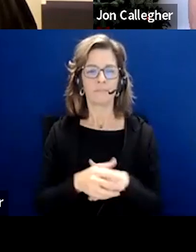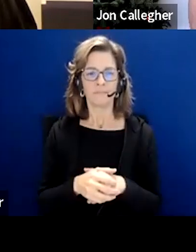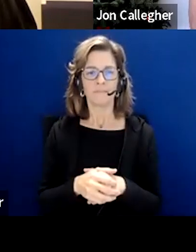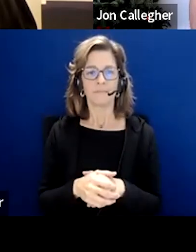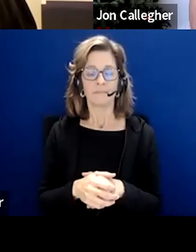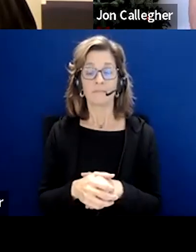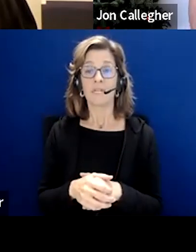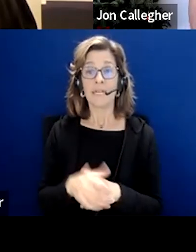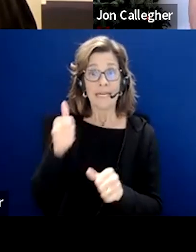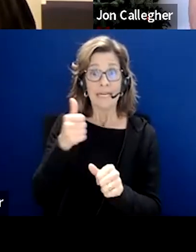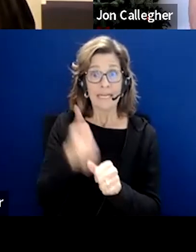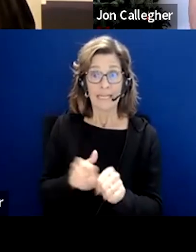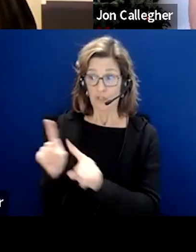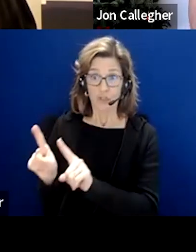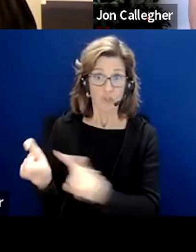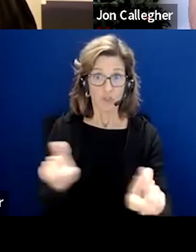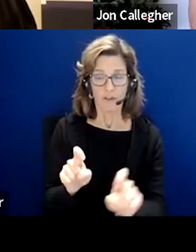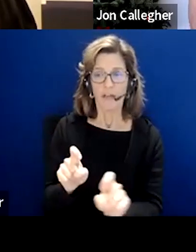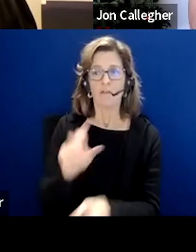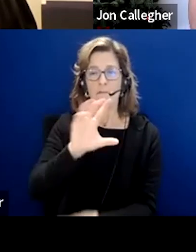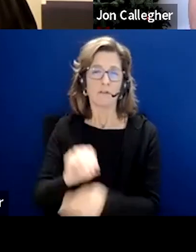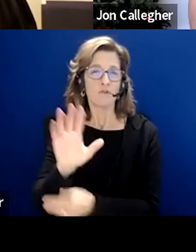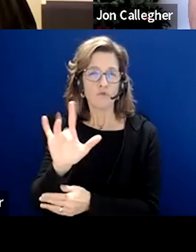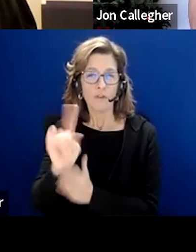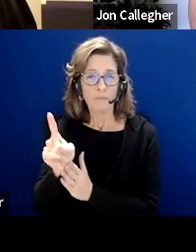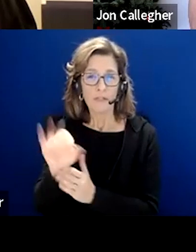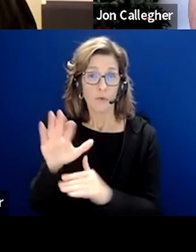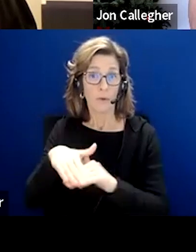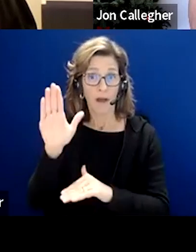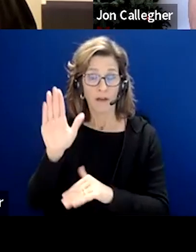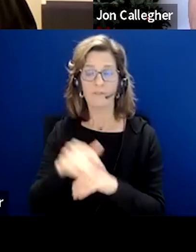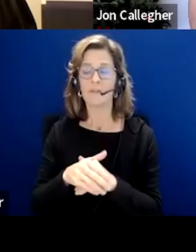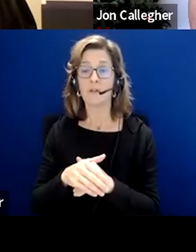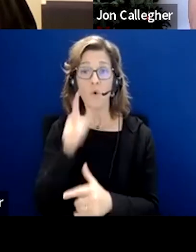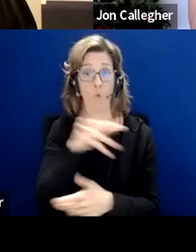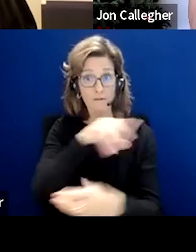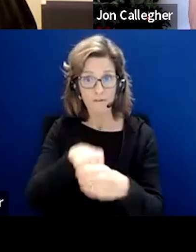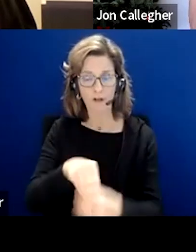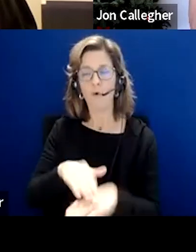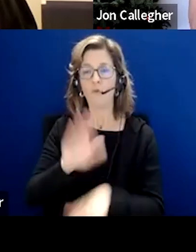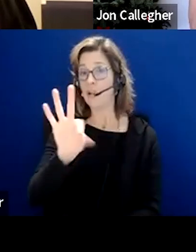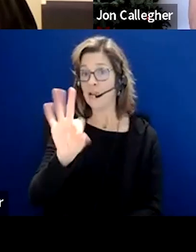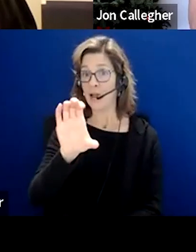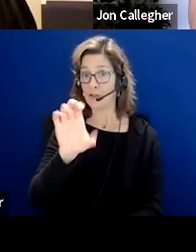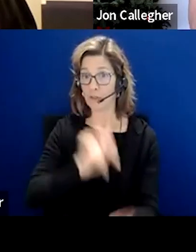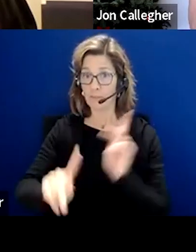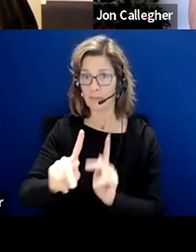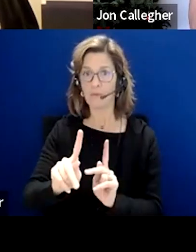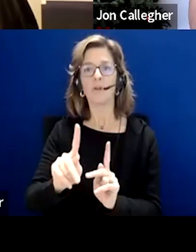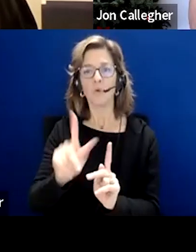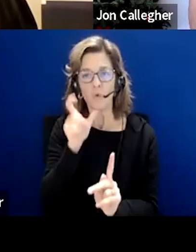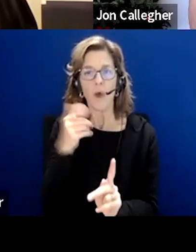minute study, a survey of more than 900 workers with disabilities across